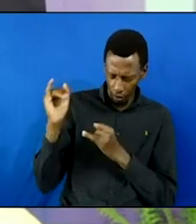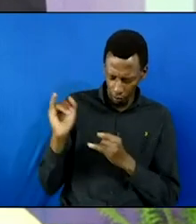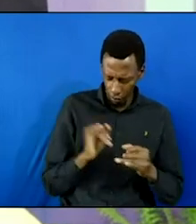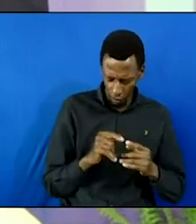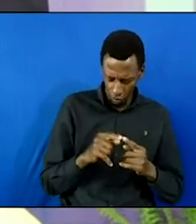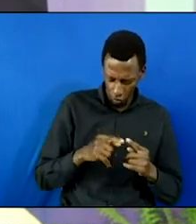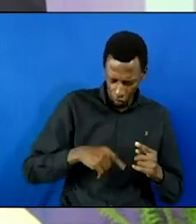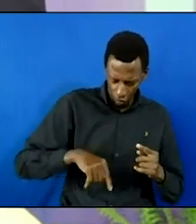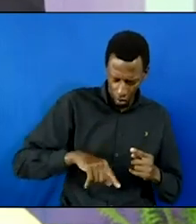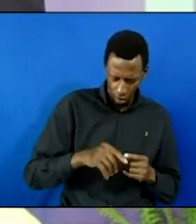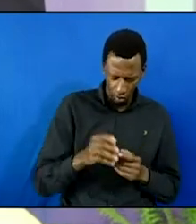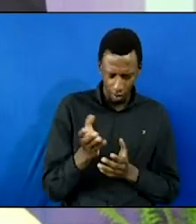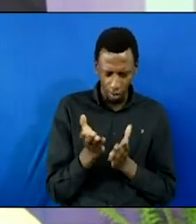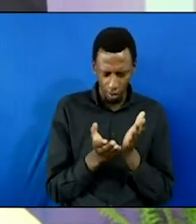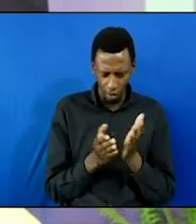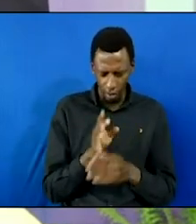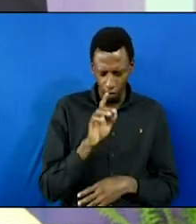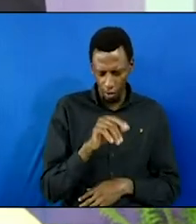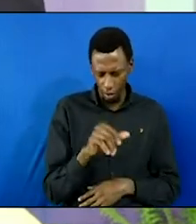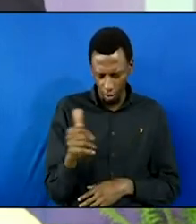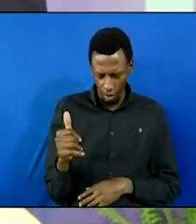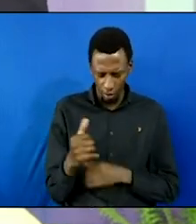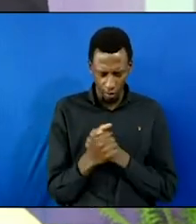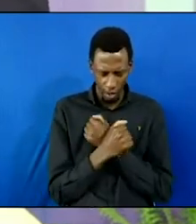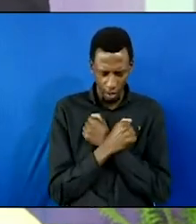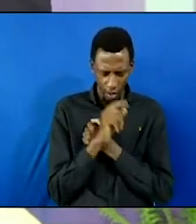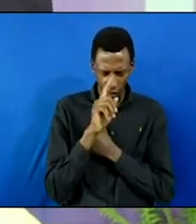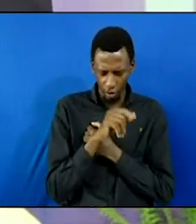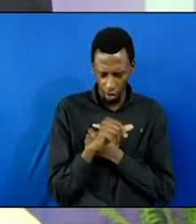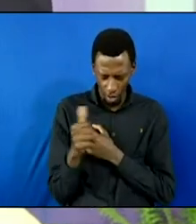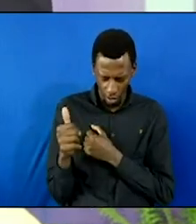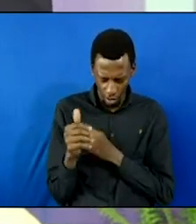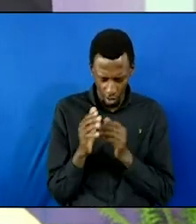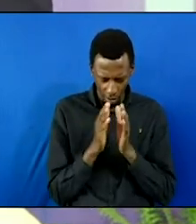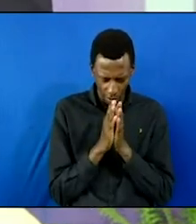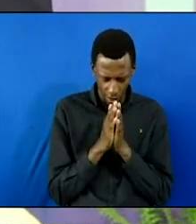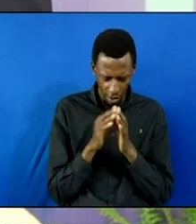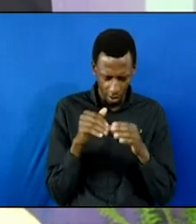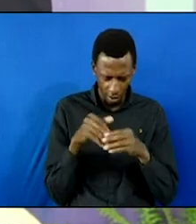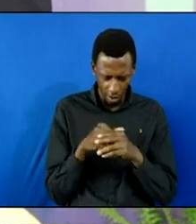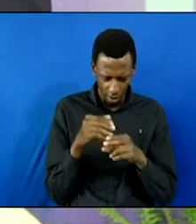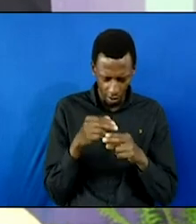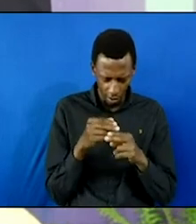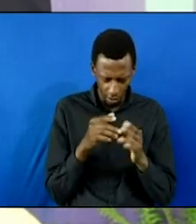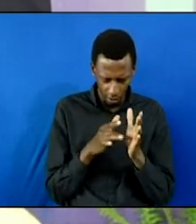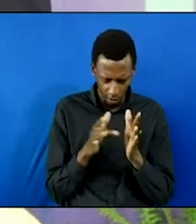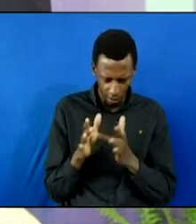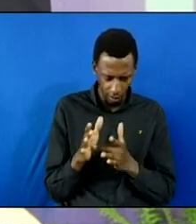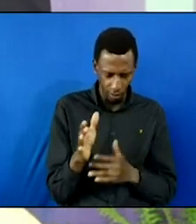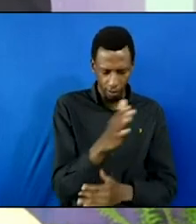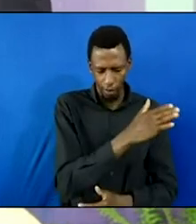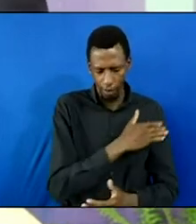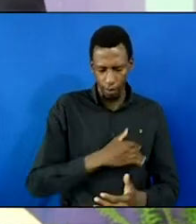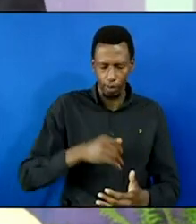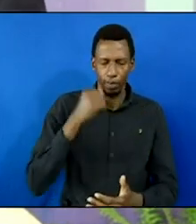us to serve each other and to love one another. It's our prayer in Jesus' name. Amen.